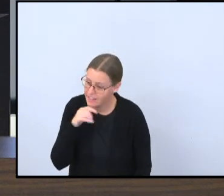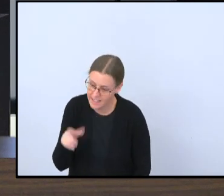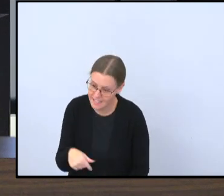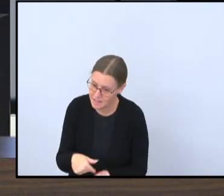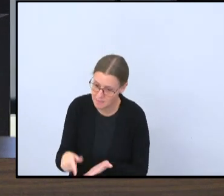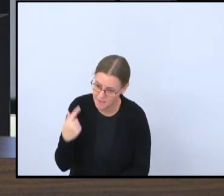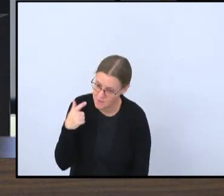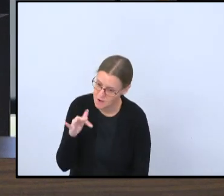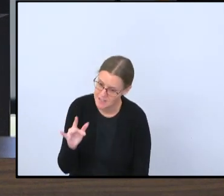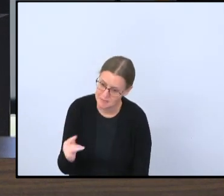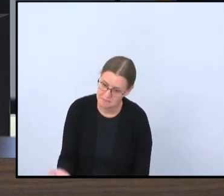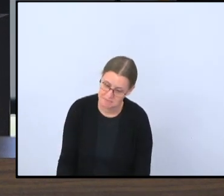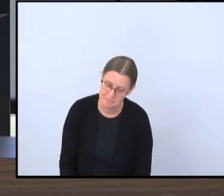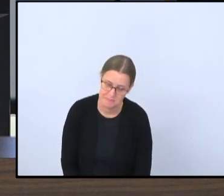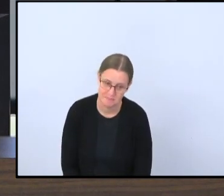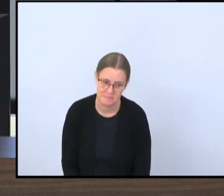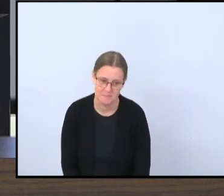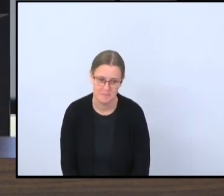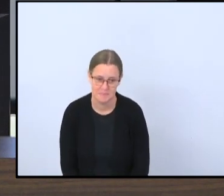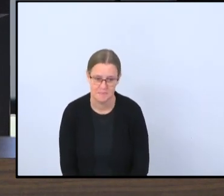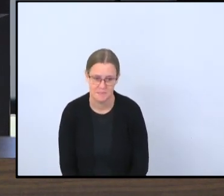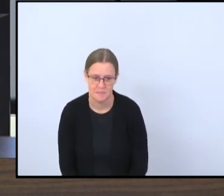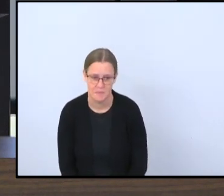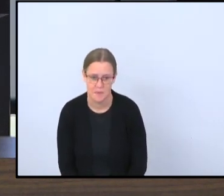it. Thank you.